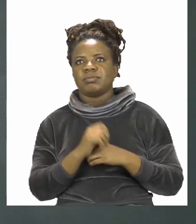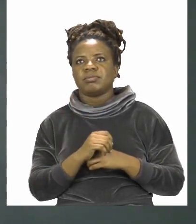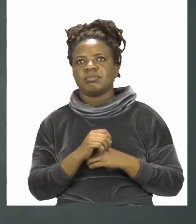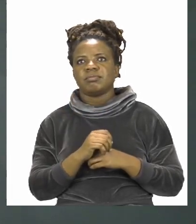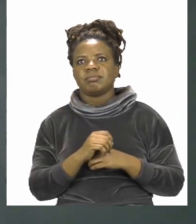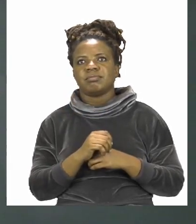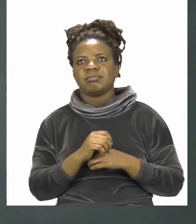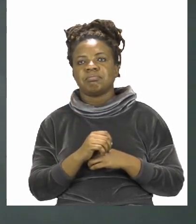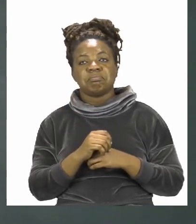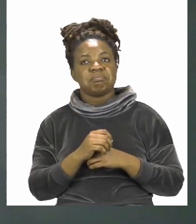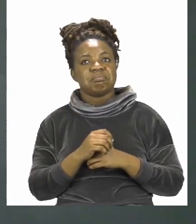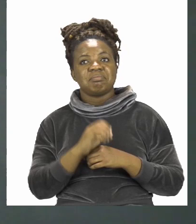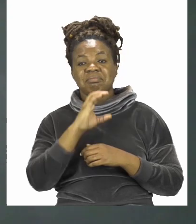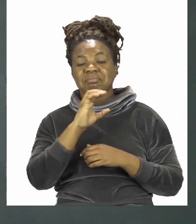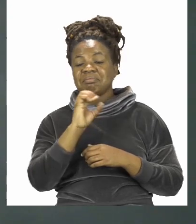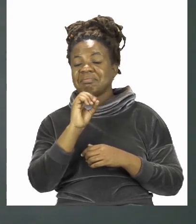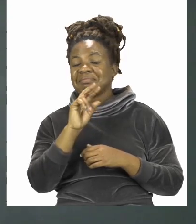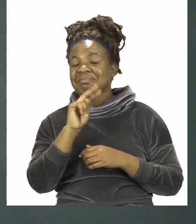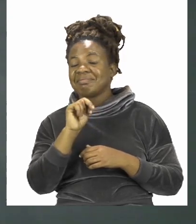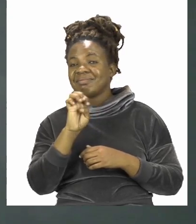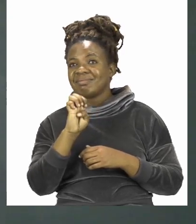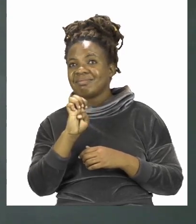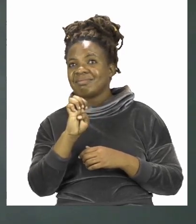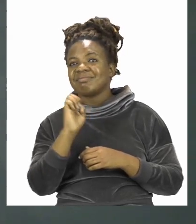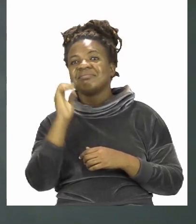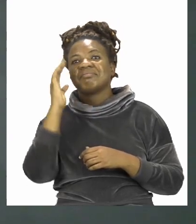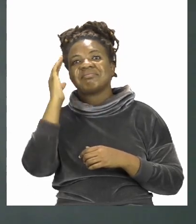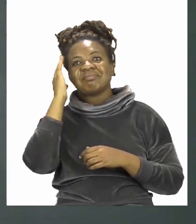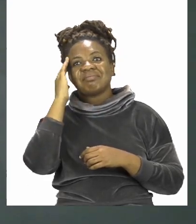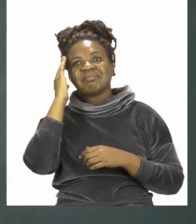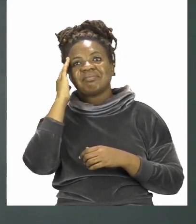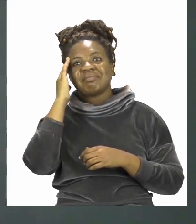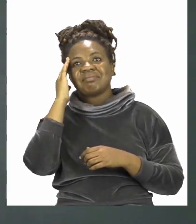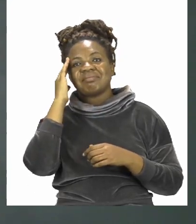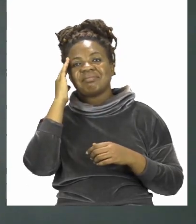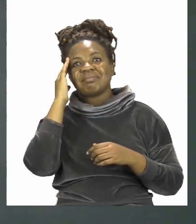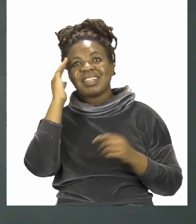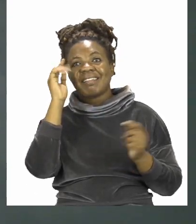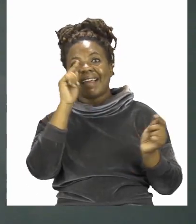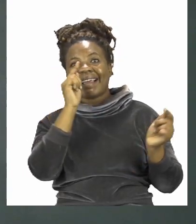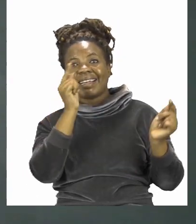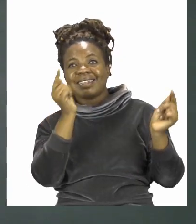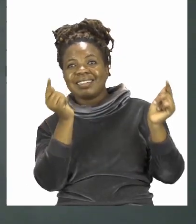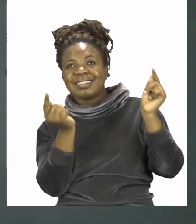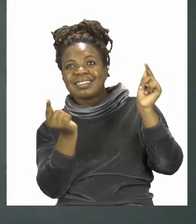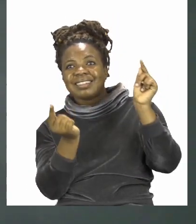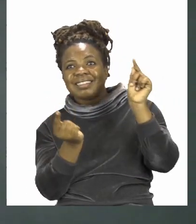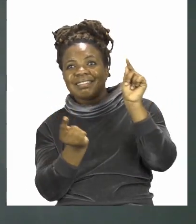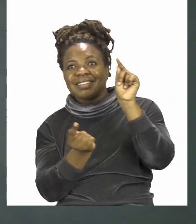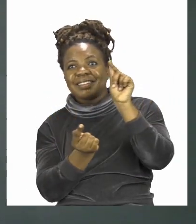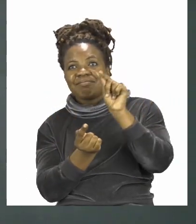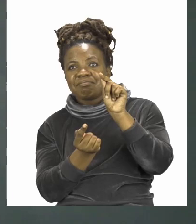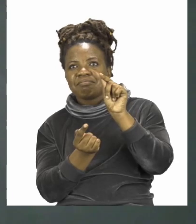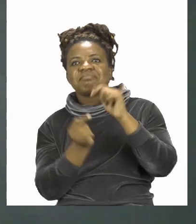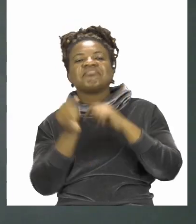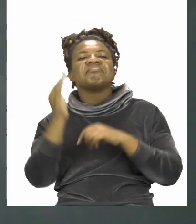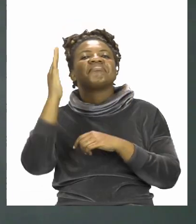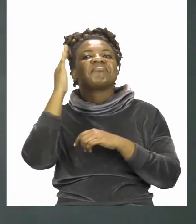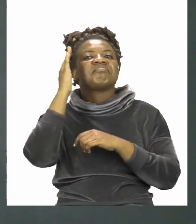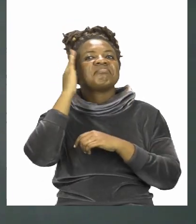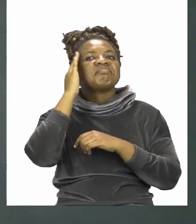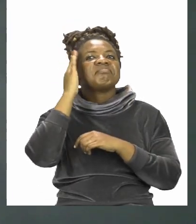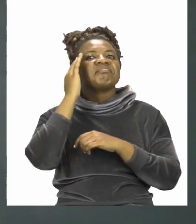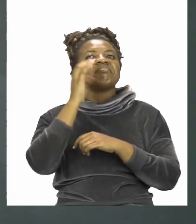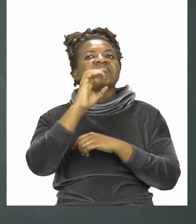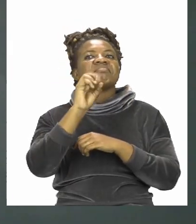don't need to introduce a cone to you because I'm sure that if I turn it like this, you will know exactly what